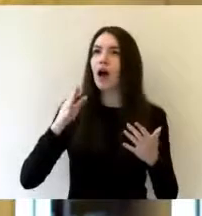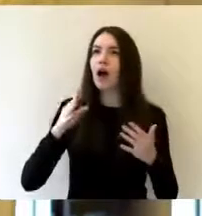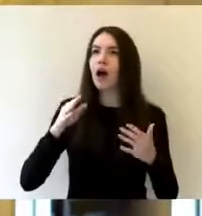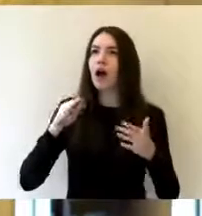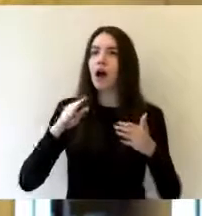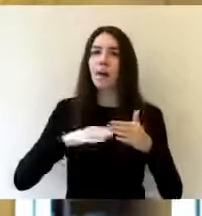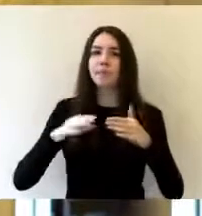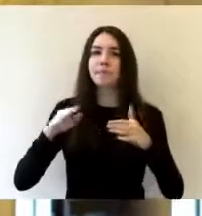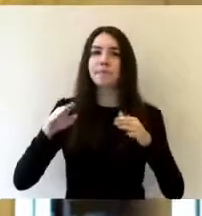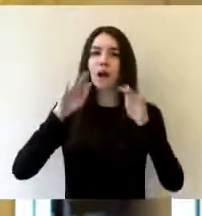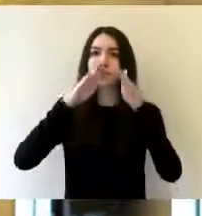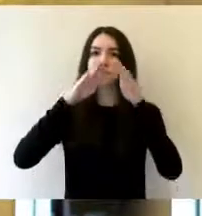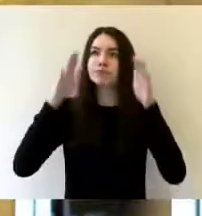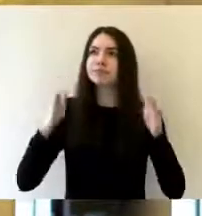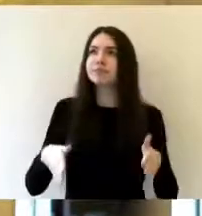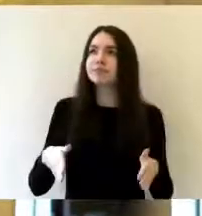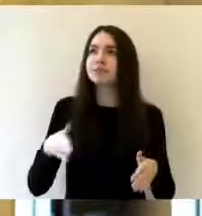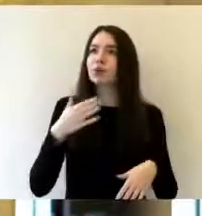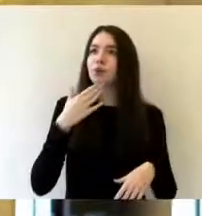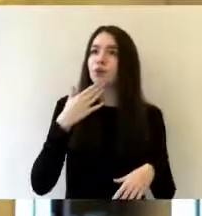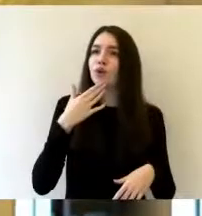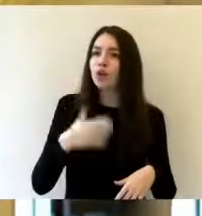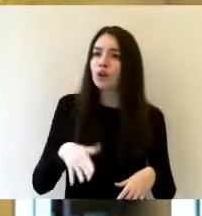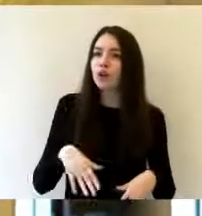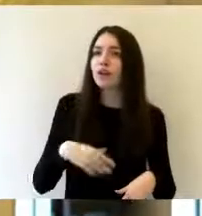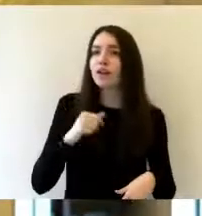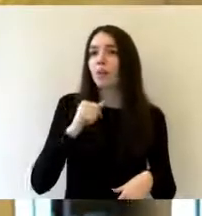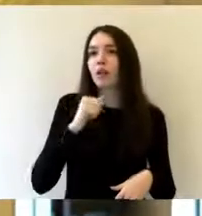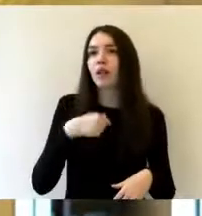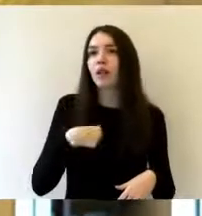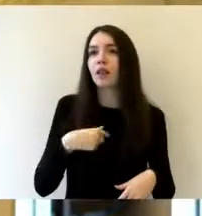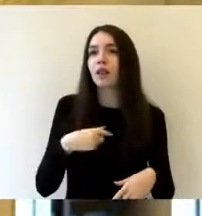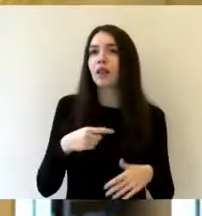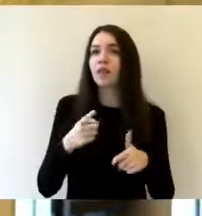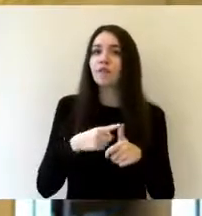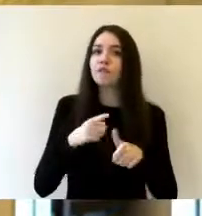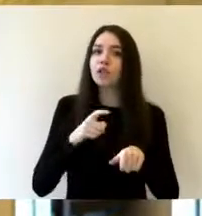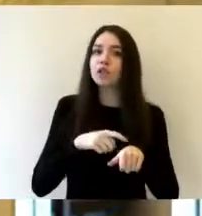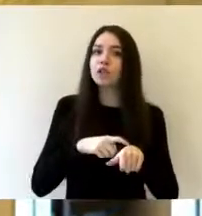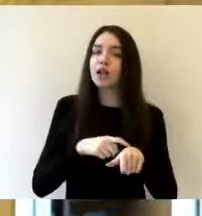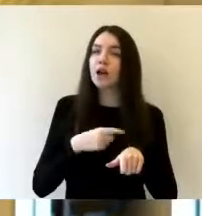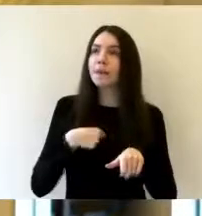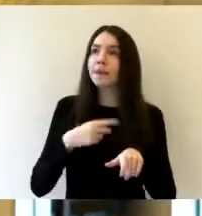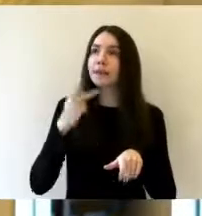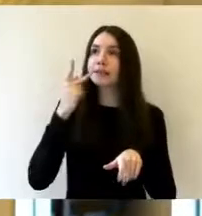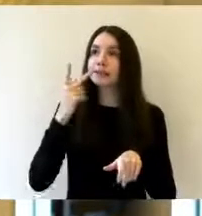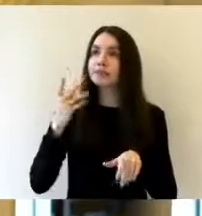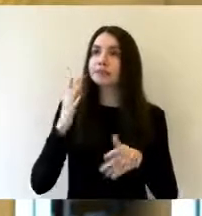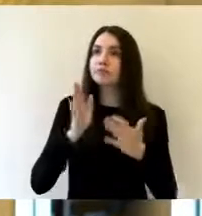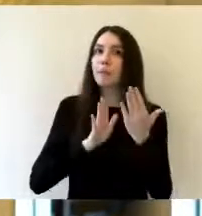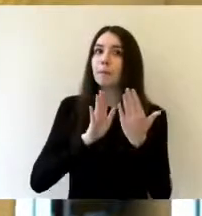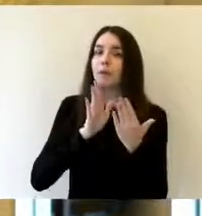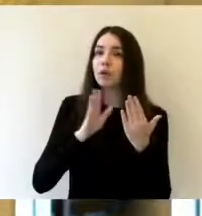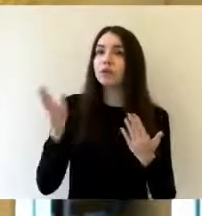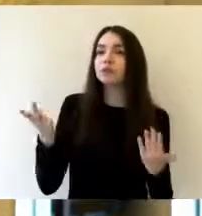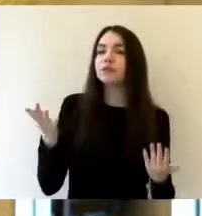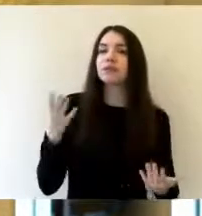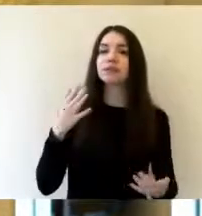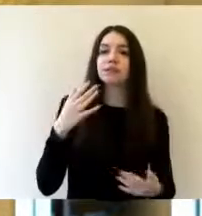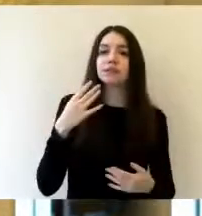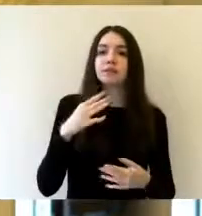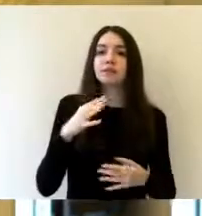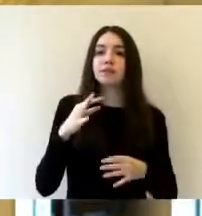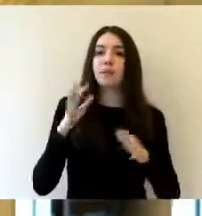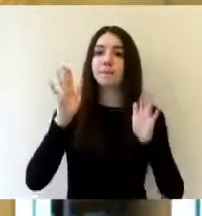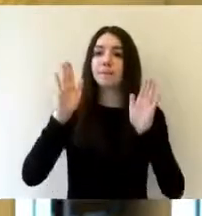gotten out a lot in the last couple years. Sure. So this is the first time I've really been able to come in and see it, and I mean it's fantastic. Like obviously the moldings and stuff in